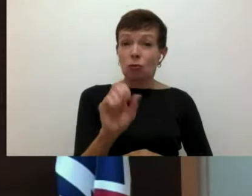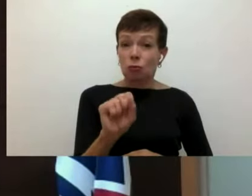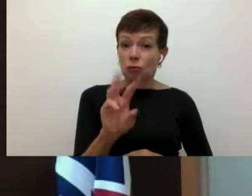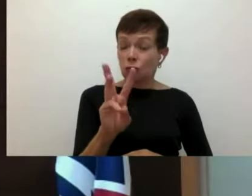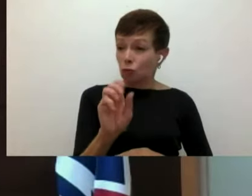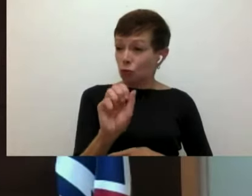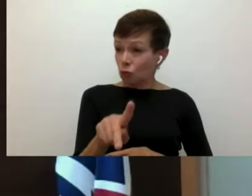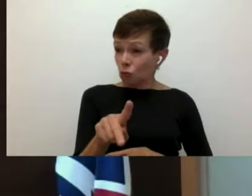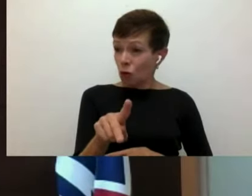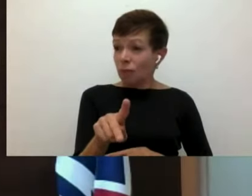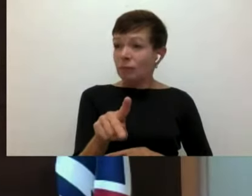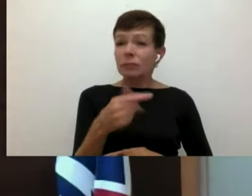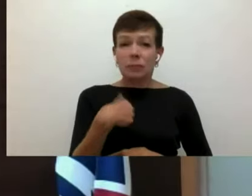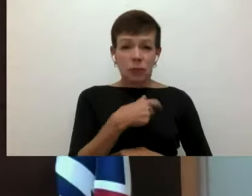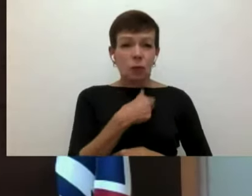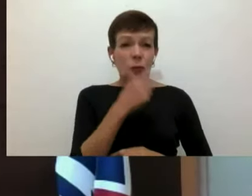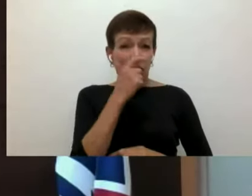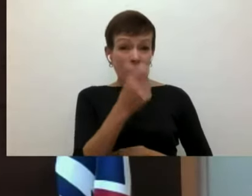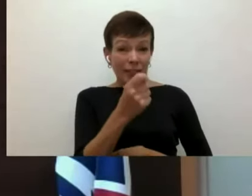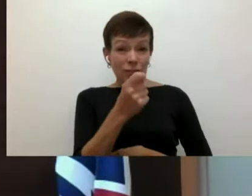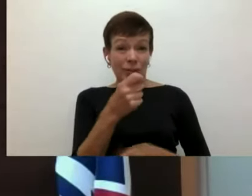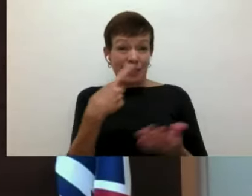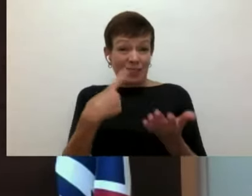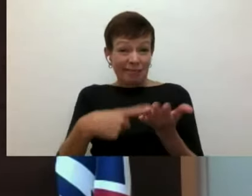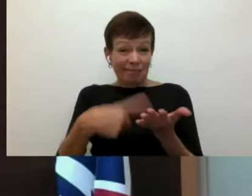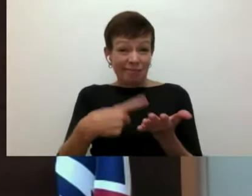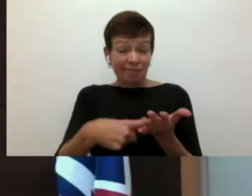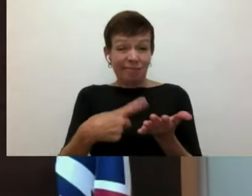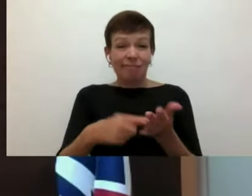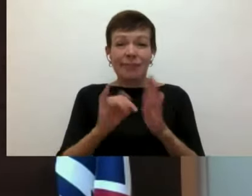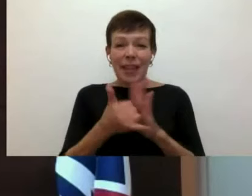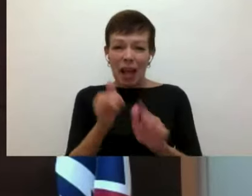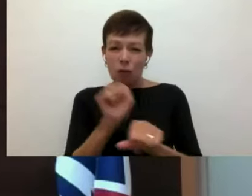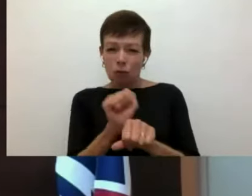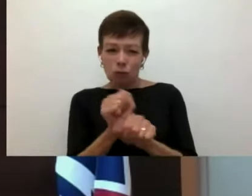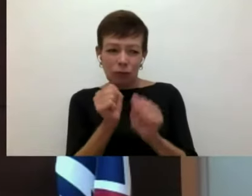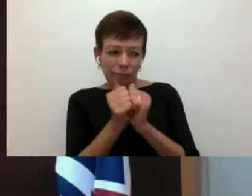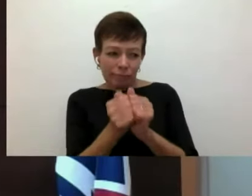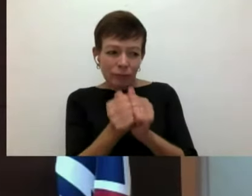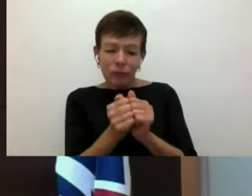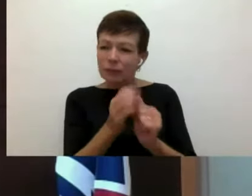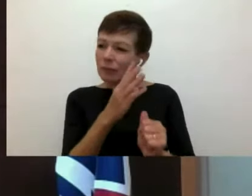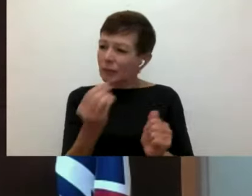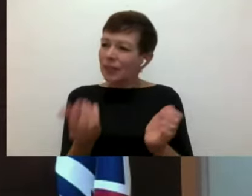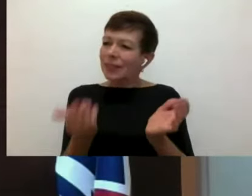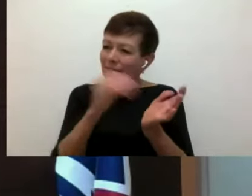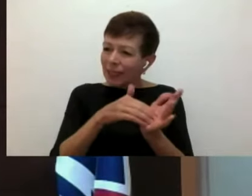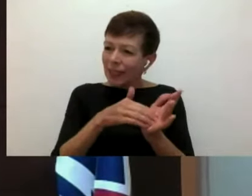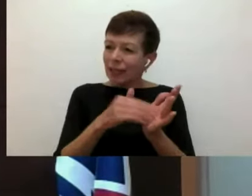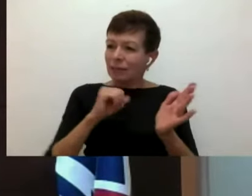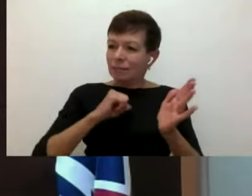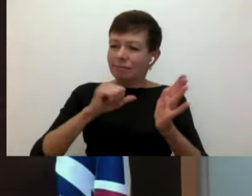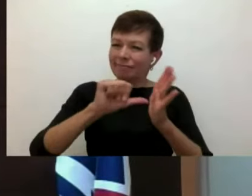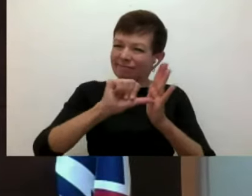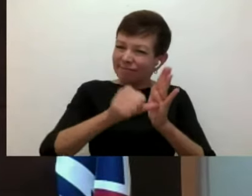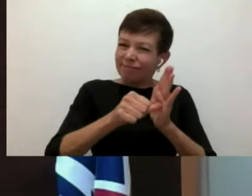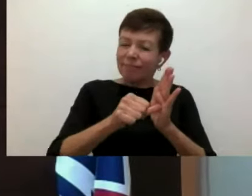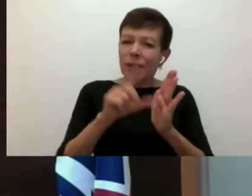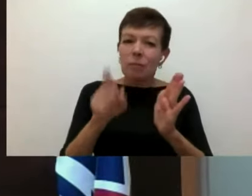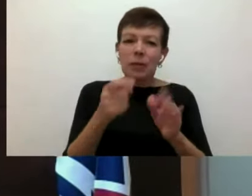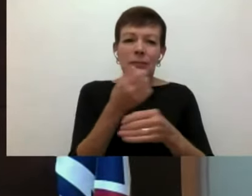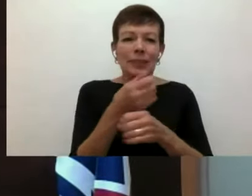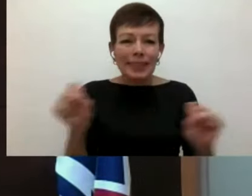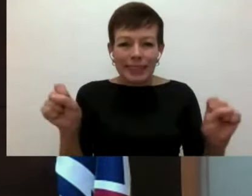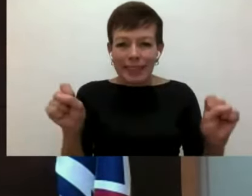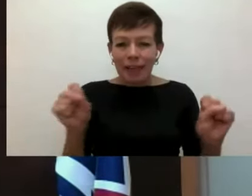in this conversation of working together. But again, I want to stress it has to be done in a safe and coordinated way. And we have